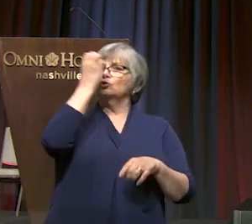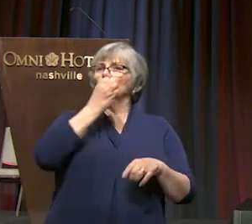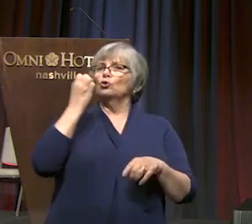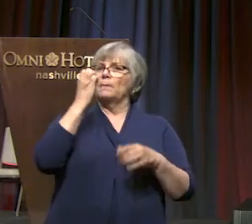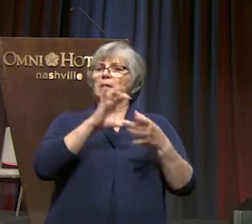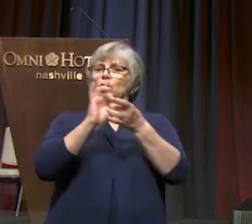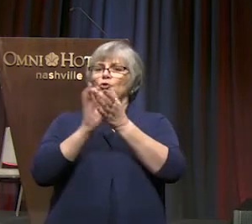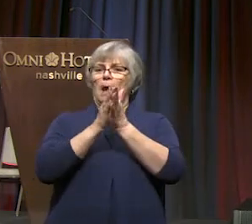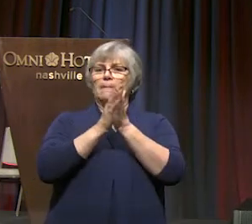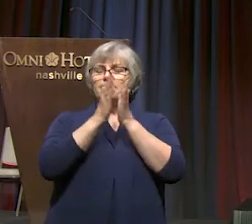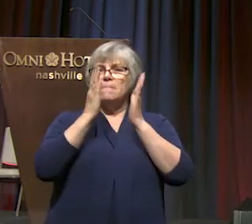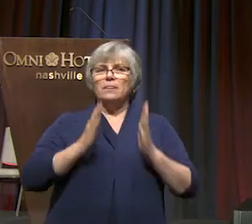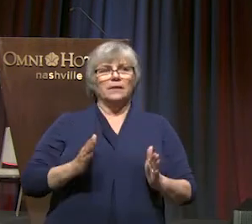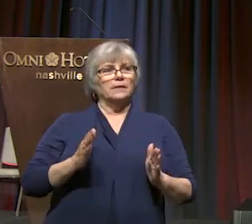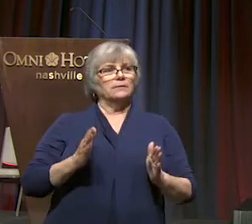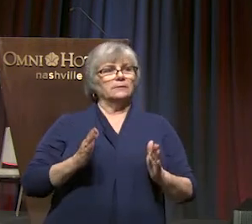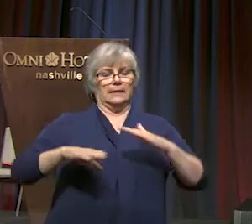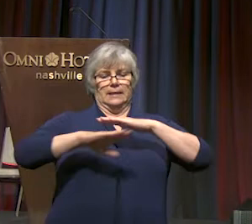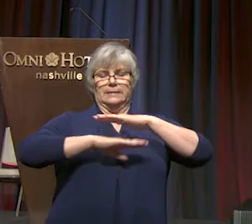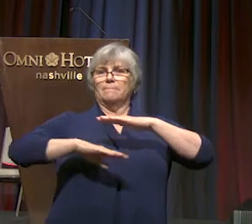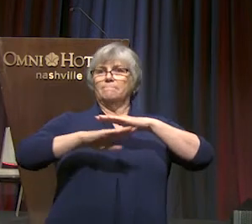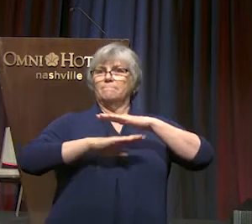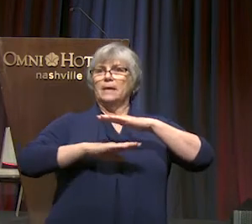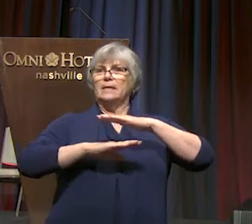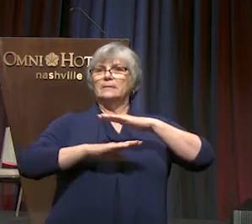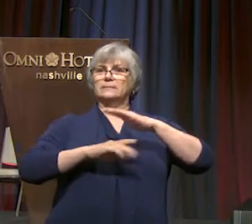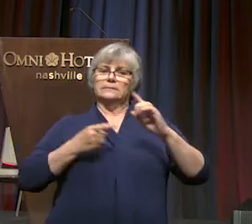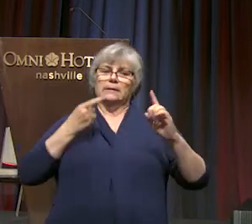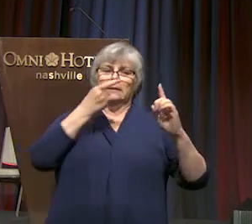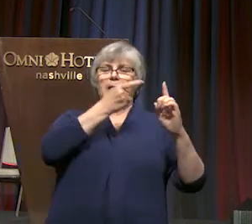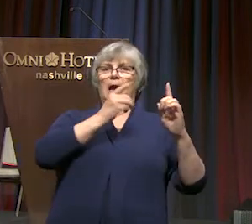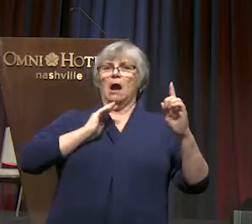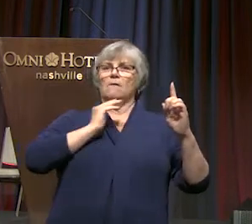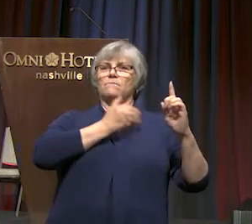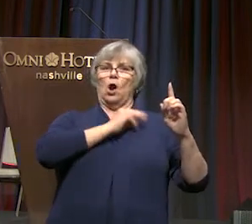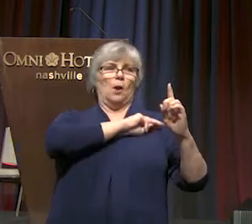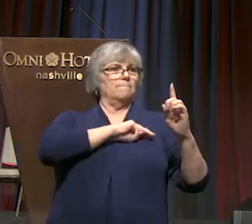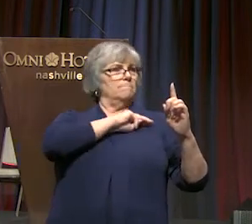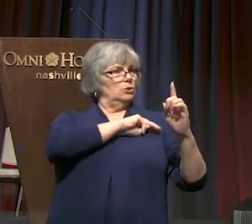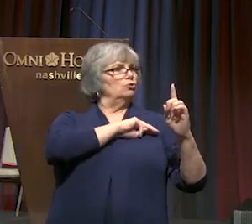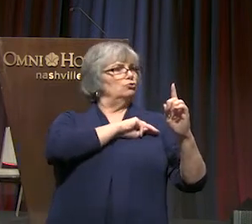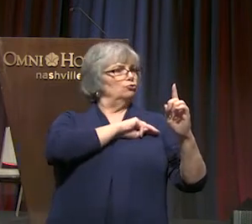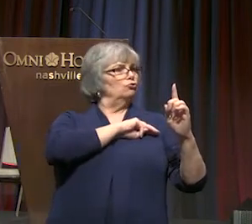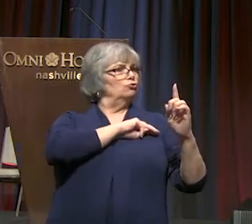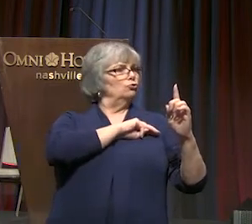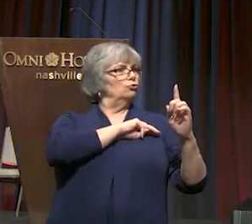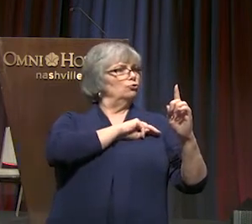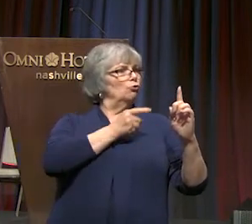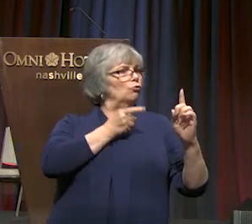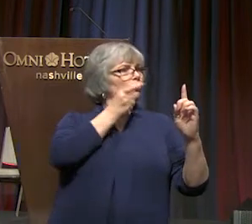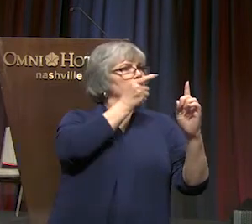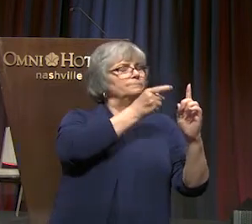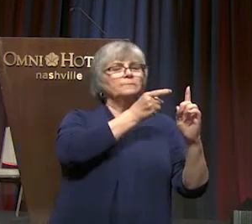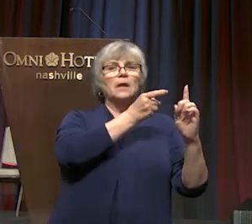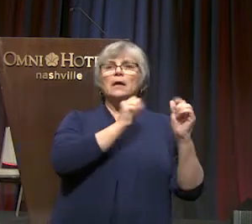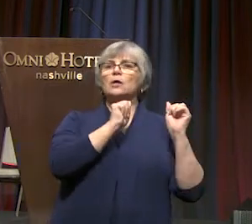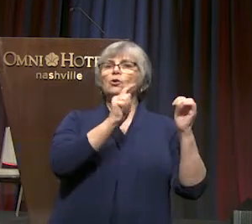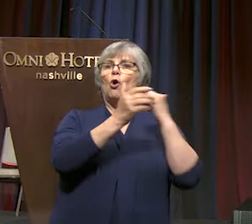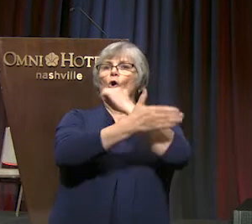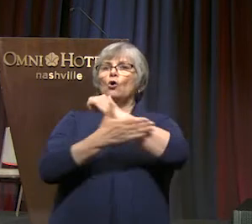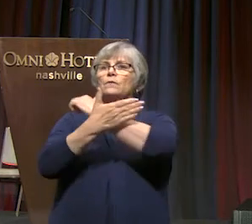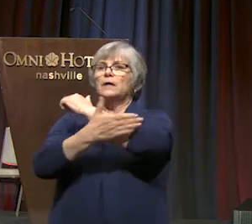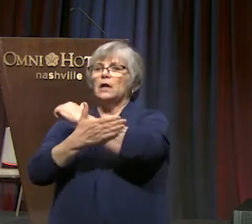basic condition of our missional context, that in all the countries where we serve, we